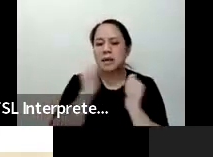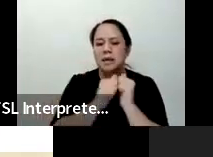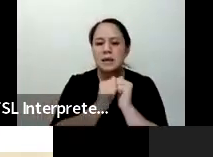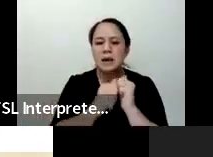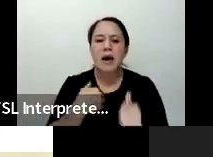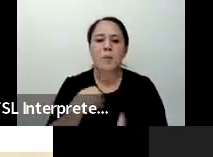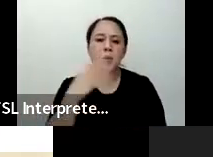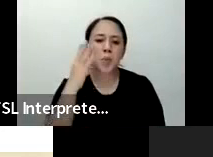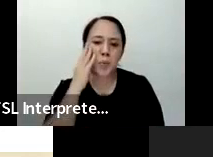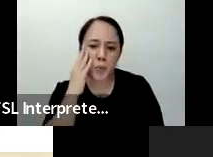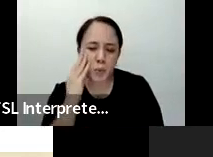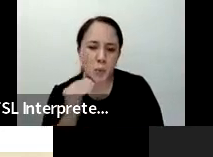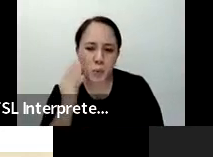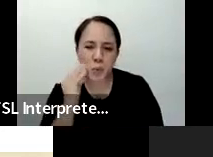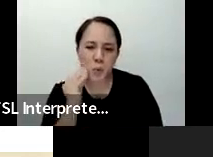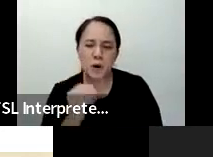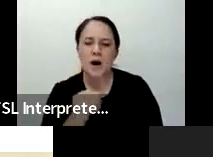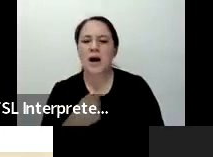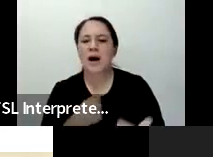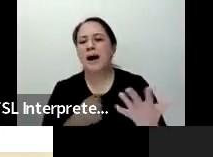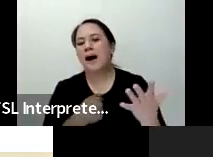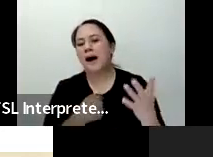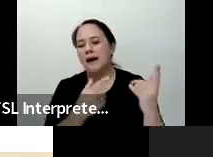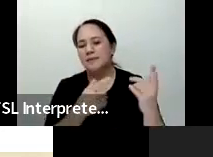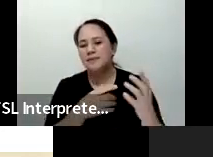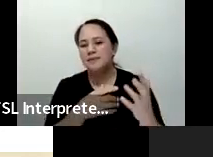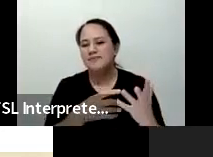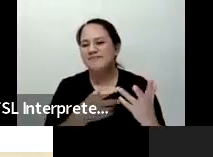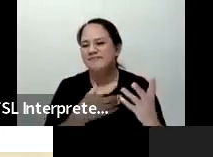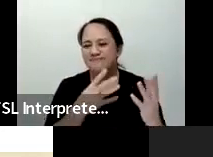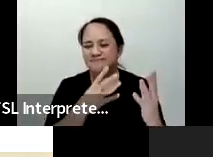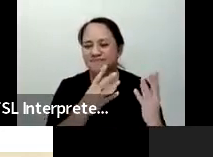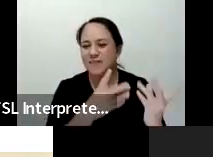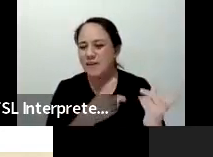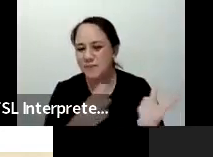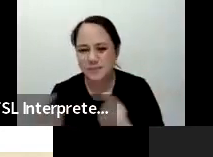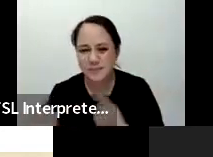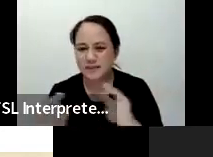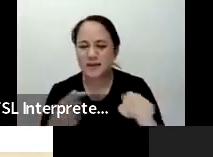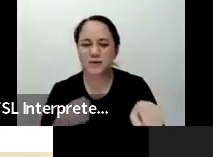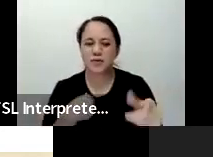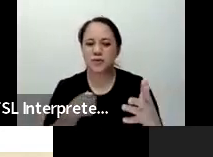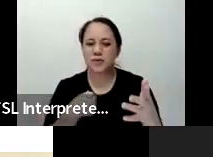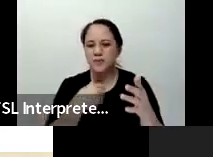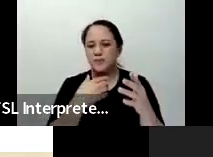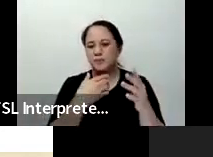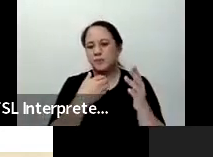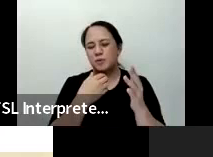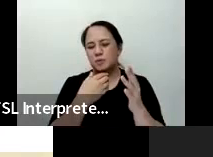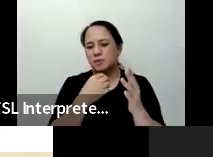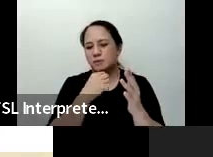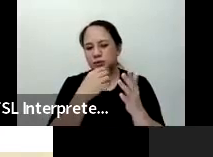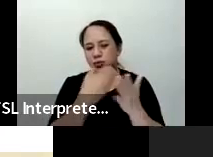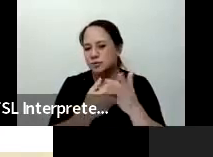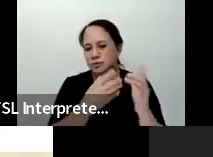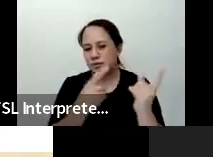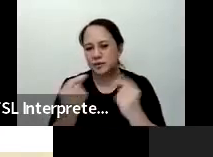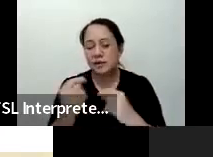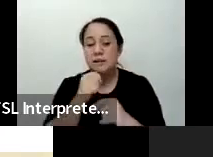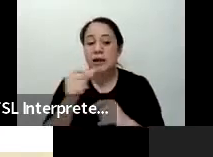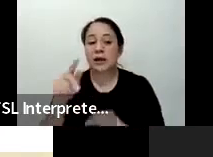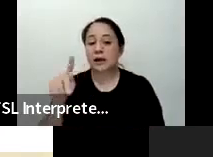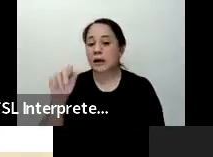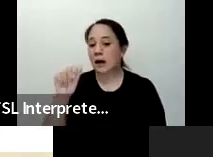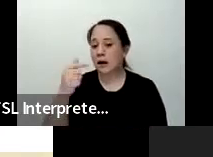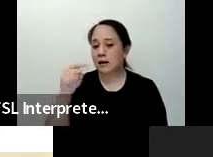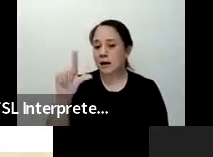harsh implementation of some of the public health or government policies vis-a-vis the pandemic. Or kagalingan, it's not only